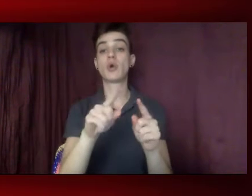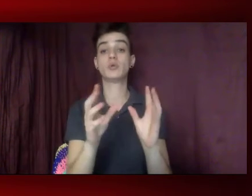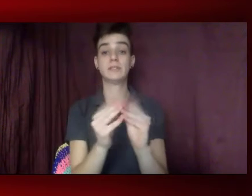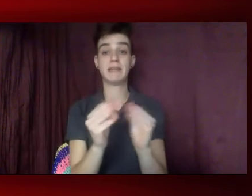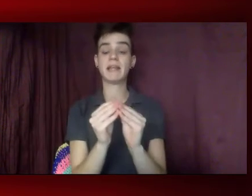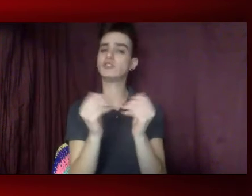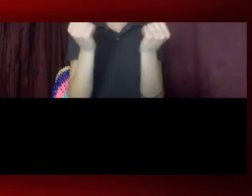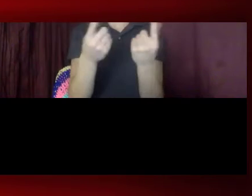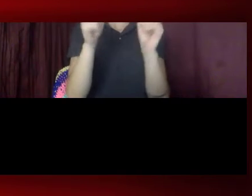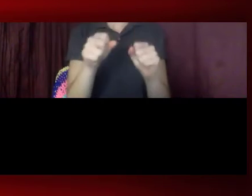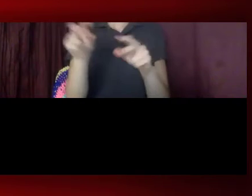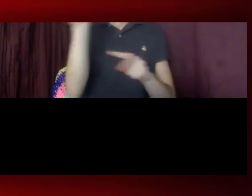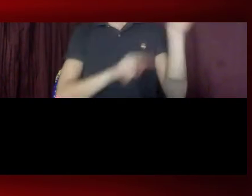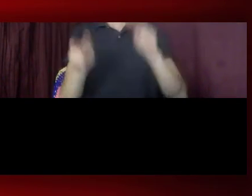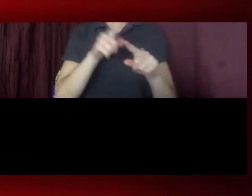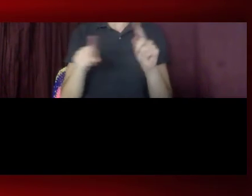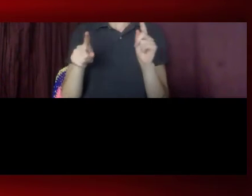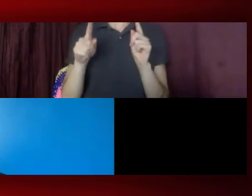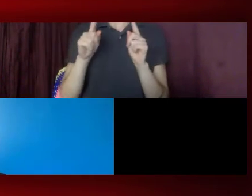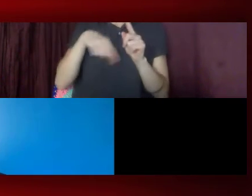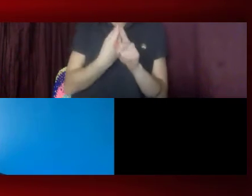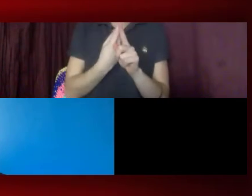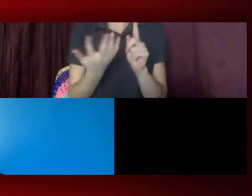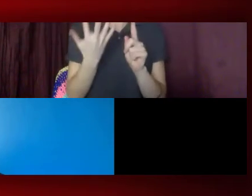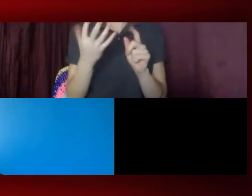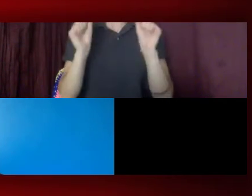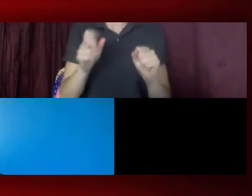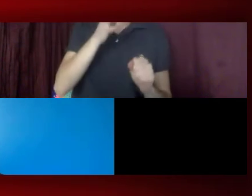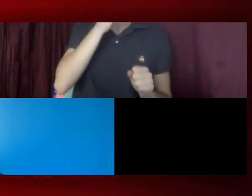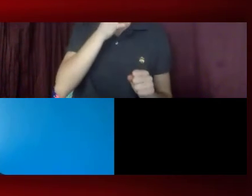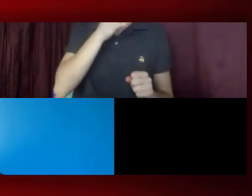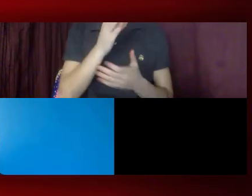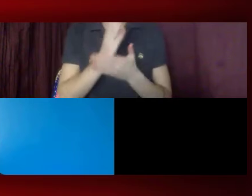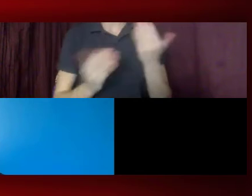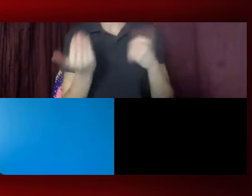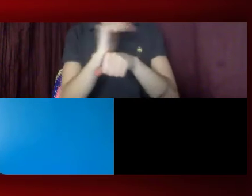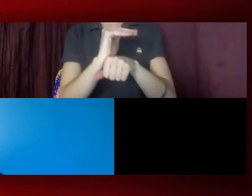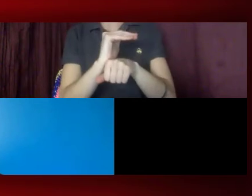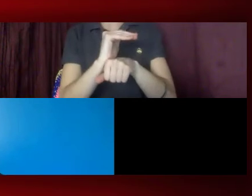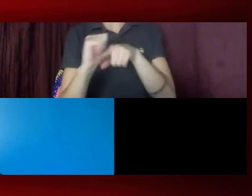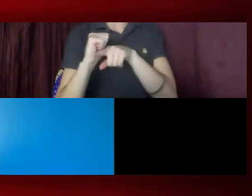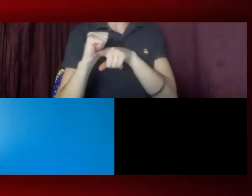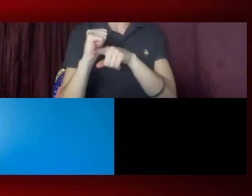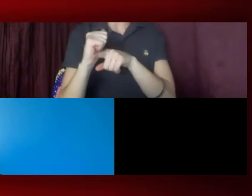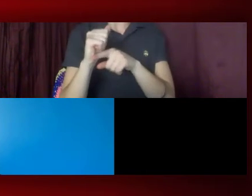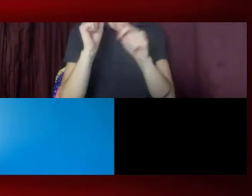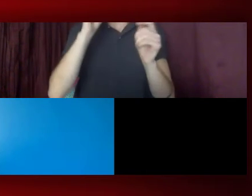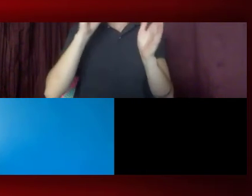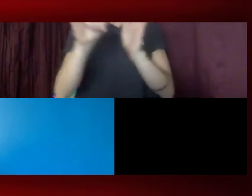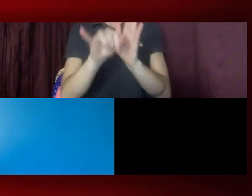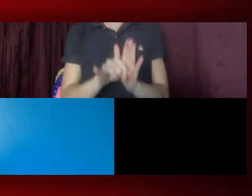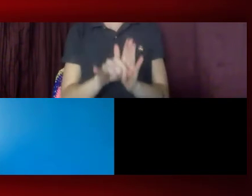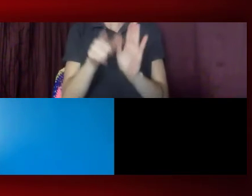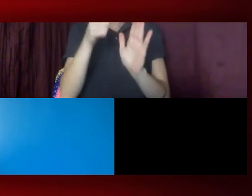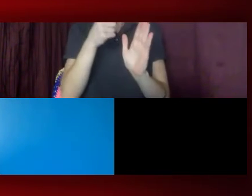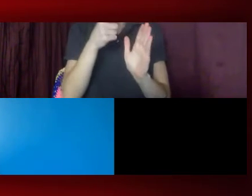only 5 people can speak. And part of us getting together tonight is to do that work of identifying the fewer people who can speak